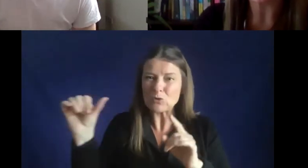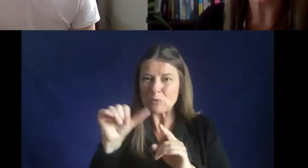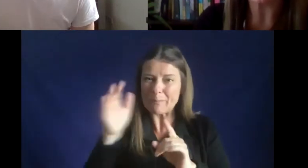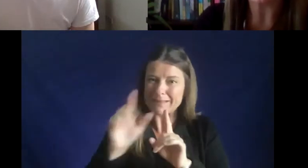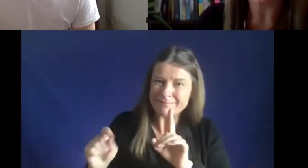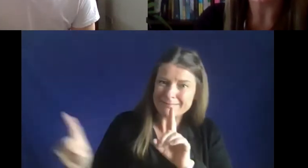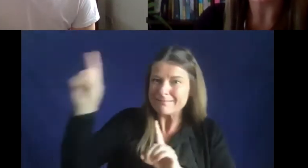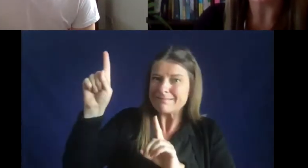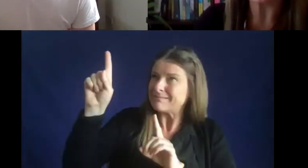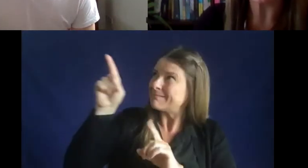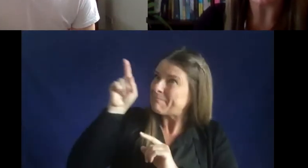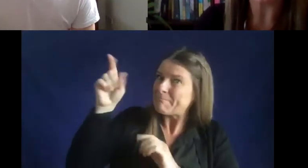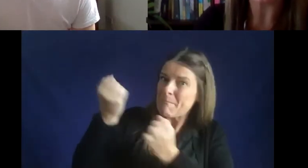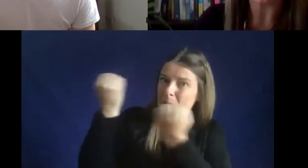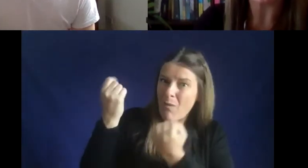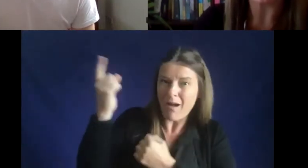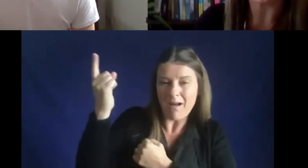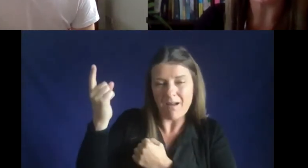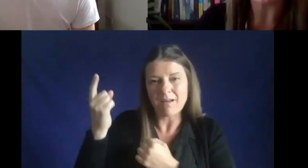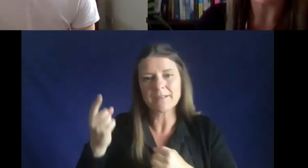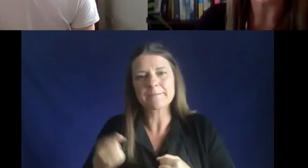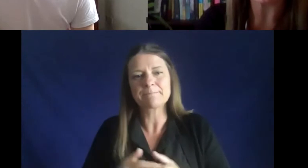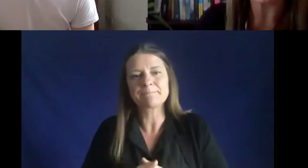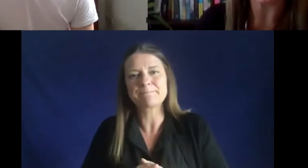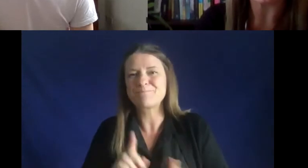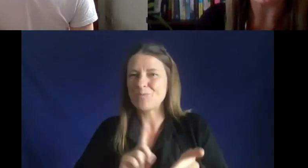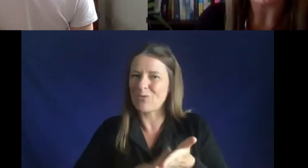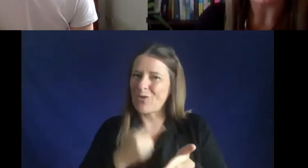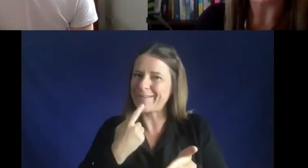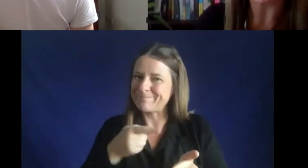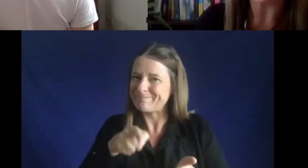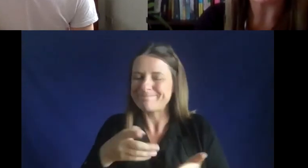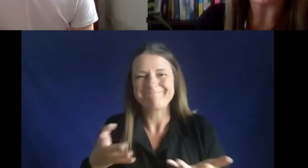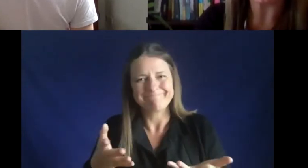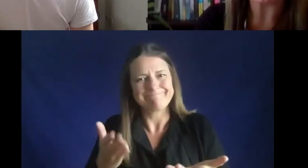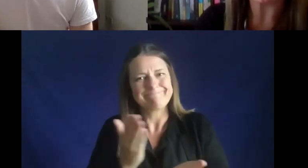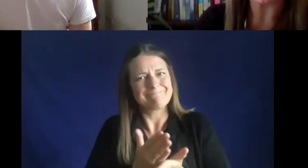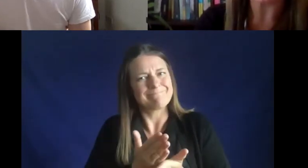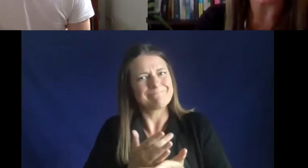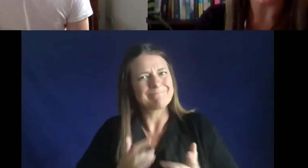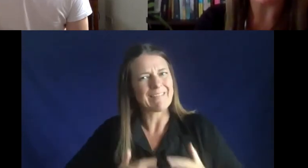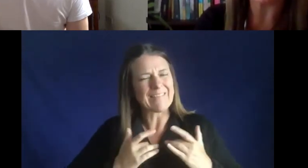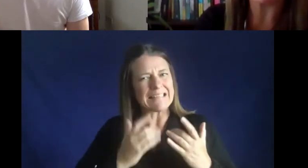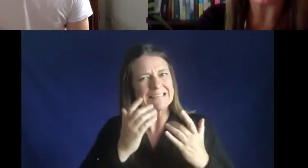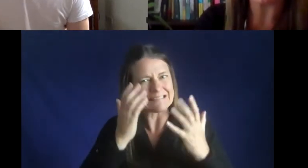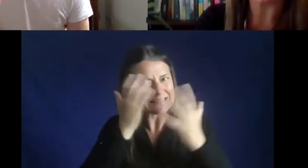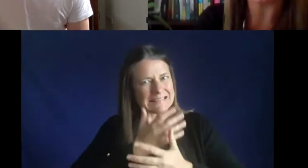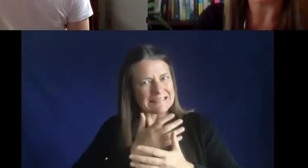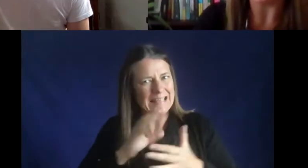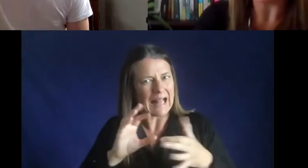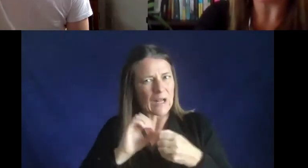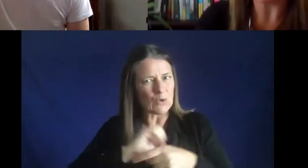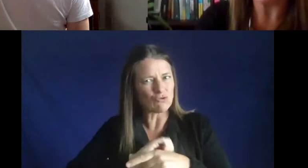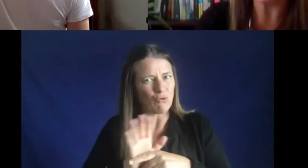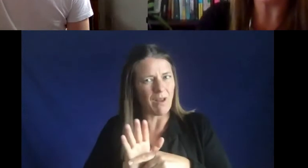mean, it's definitely, feels quite concerning in terms of the, coronavirus situation, in terms of